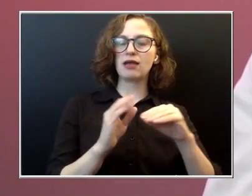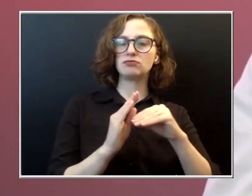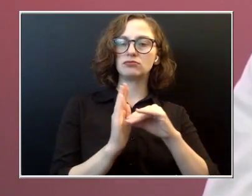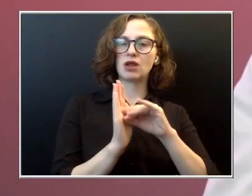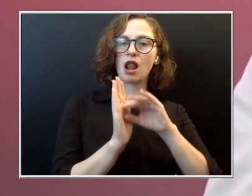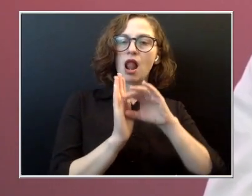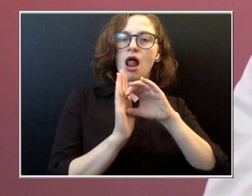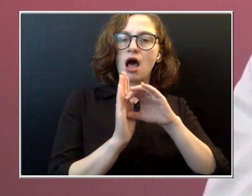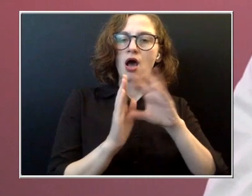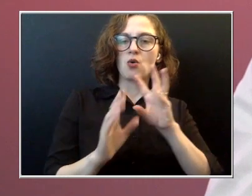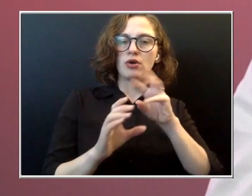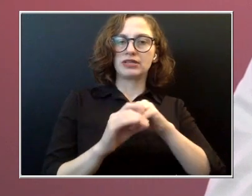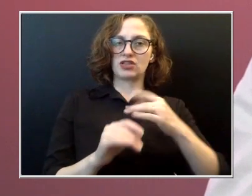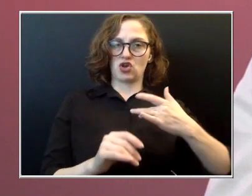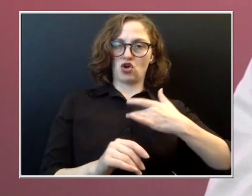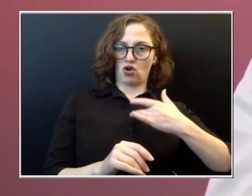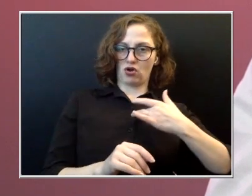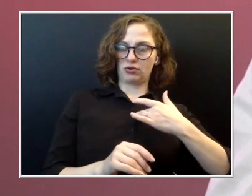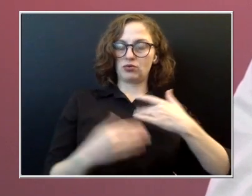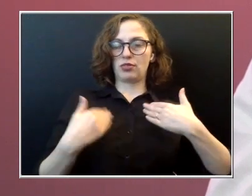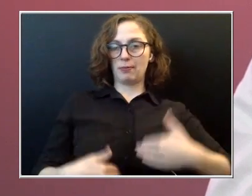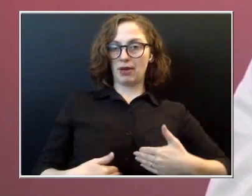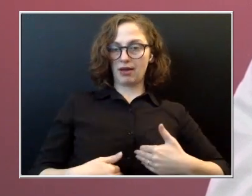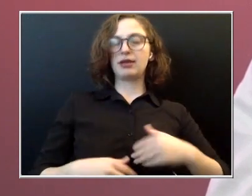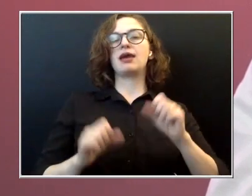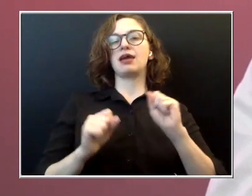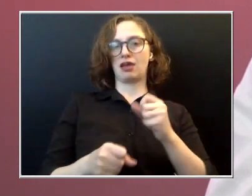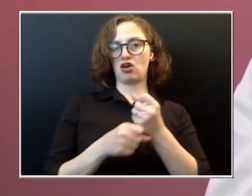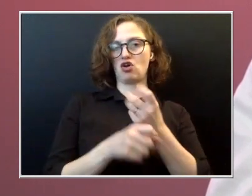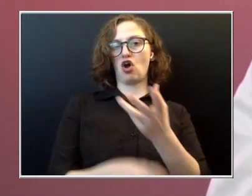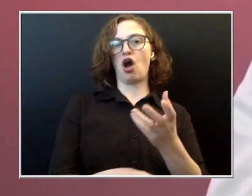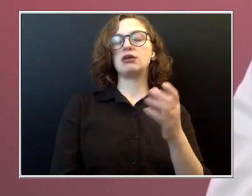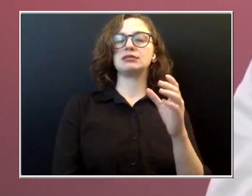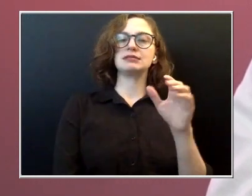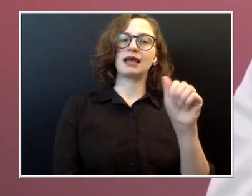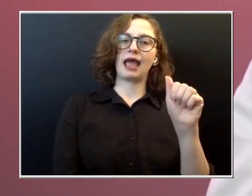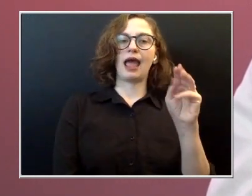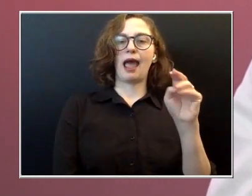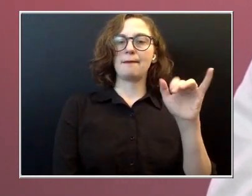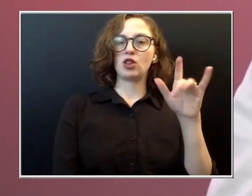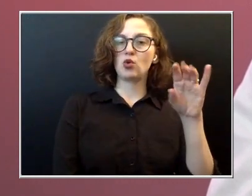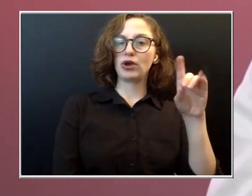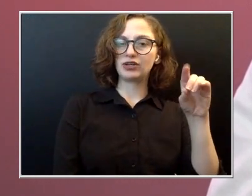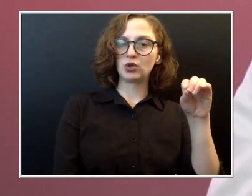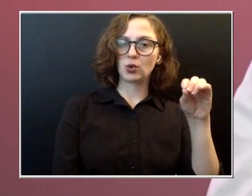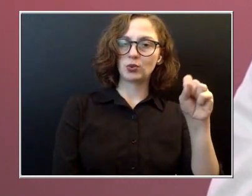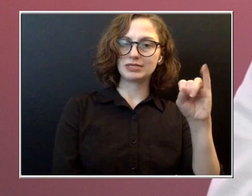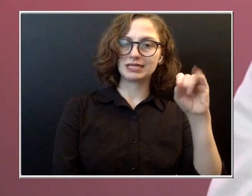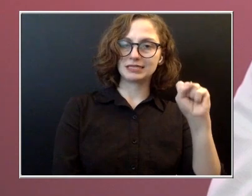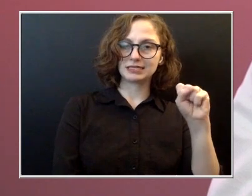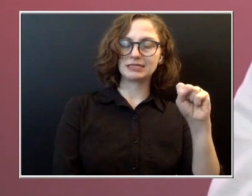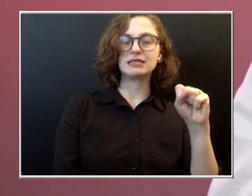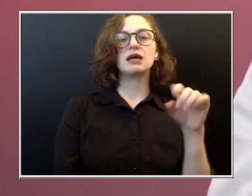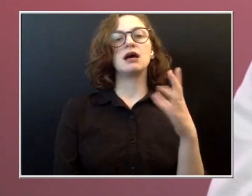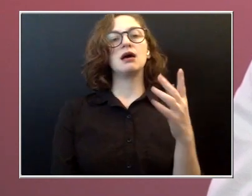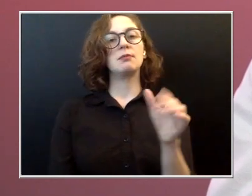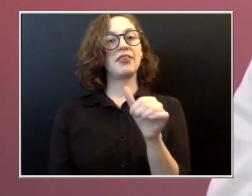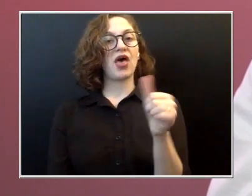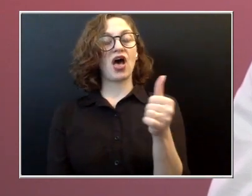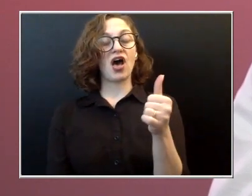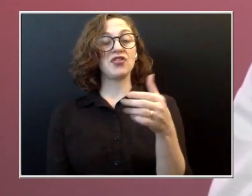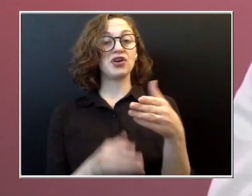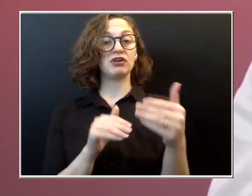cause amyloidosis. We were talking about transthyretin protein, but there are other ways we will have protein buildup, and